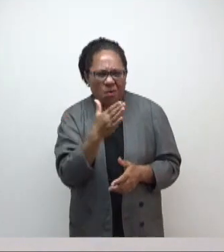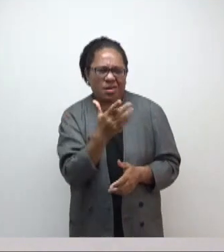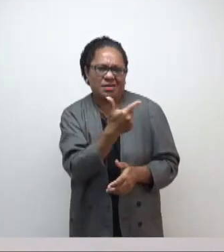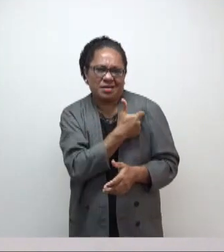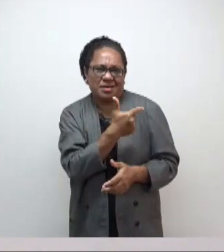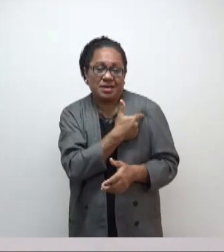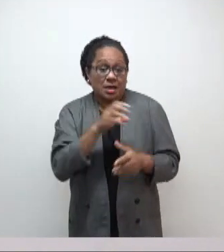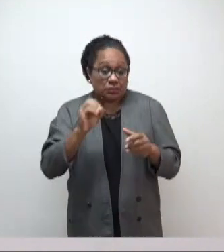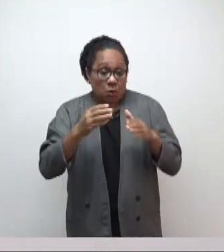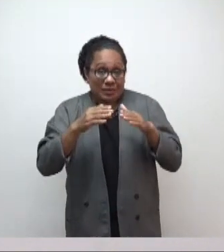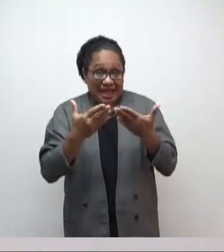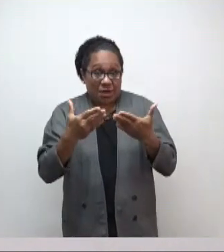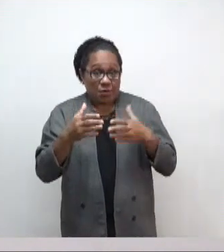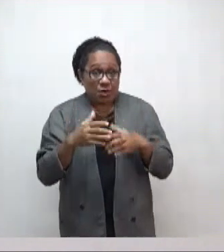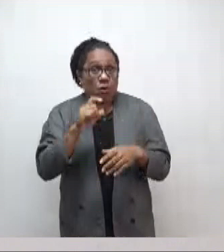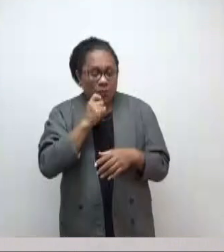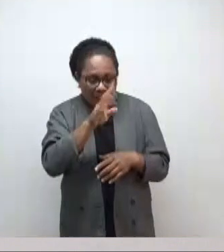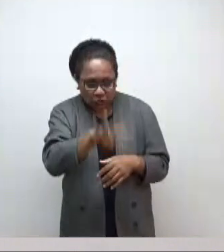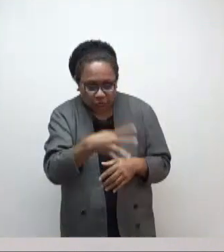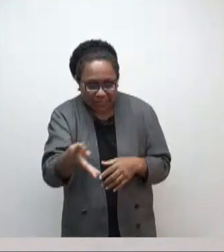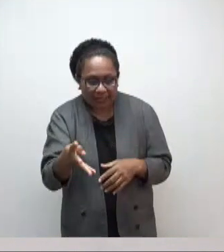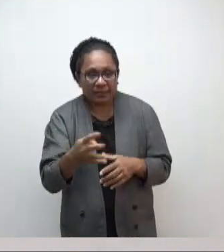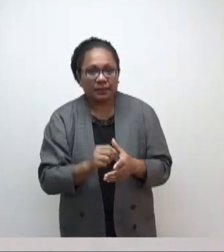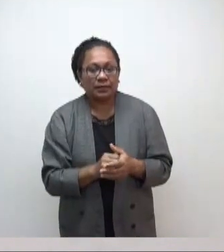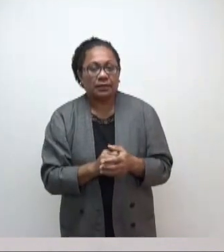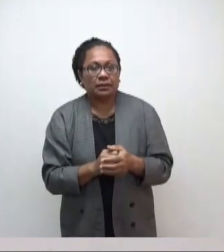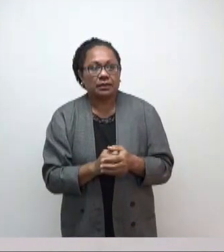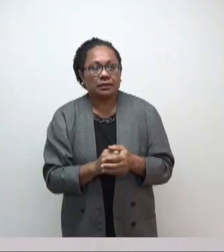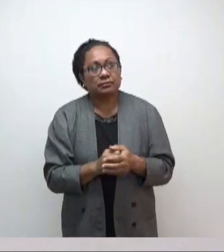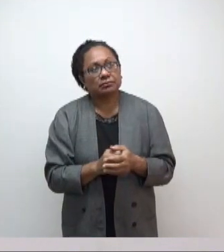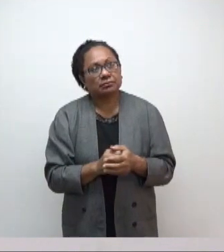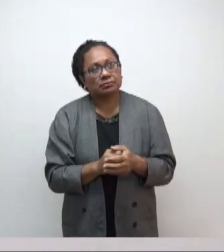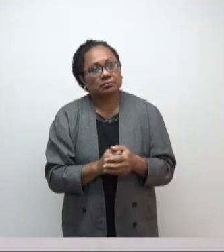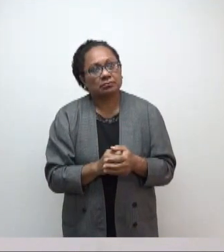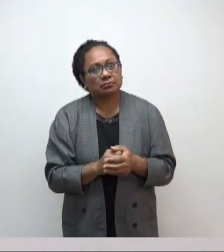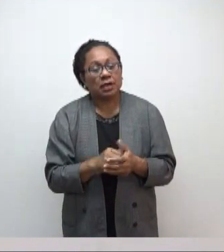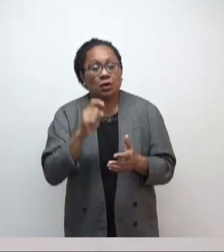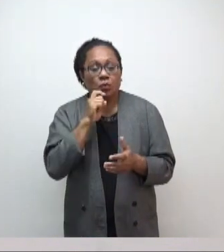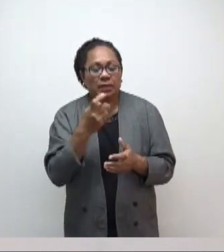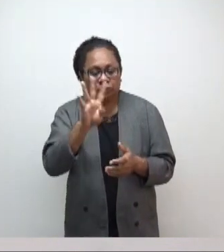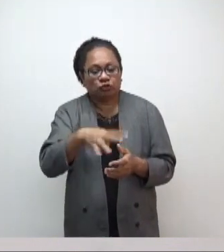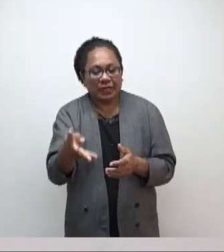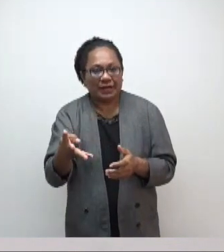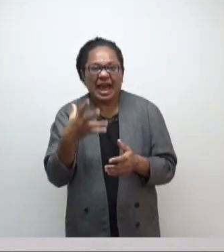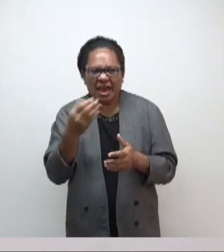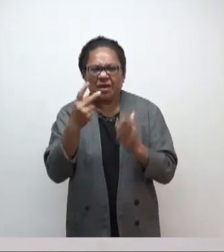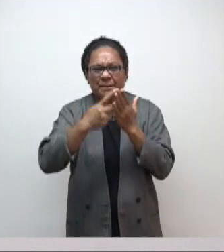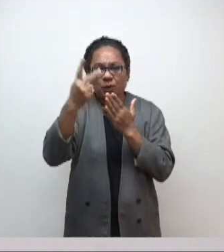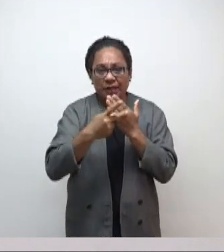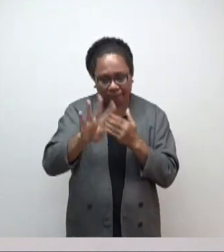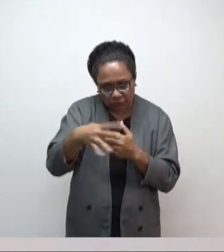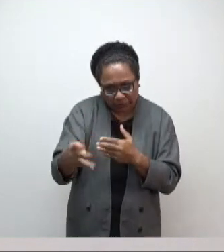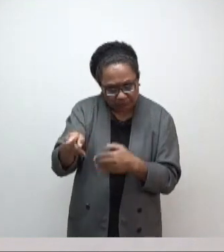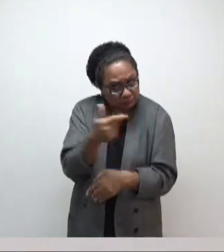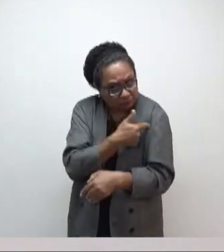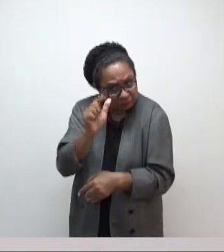be rolling out a Vax Check tool that allows for real-time digital verification of vaccine